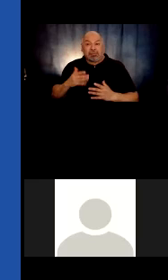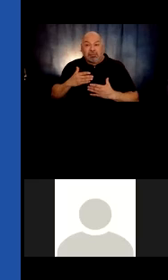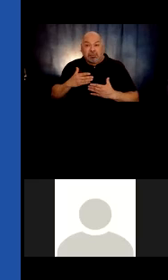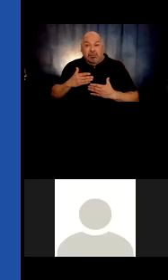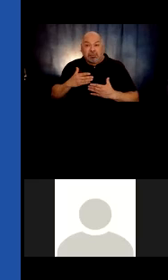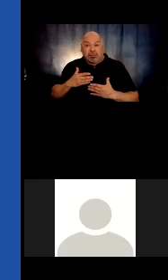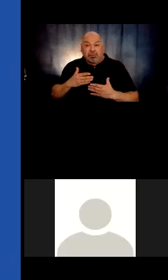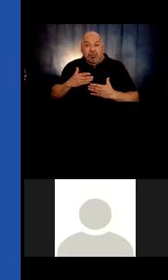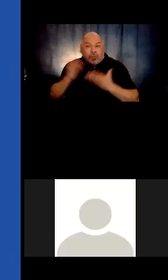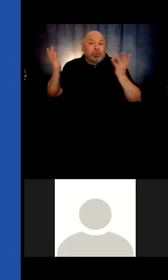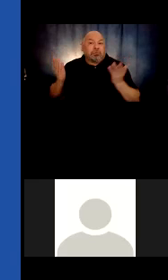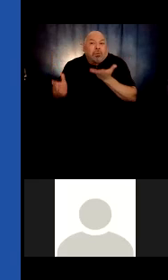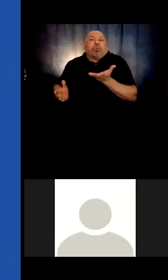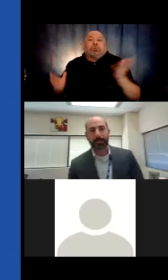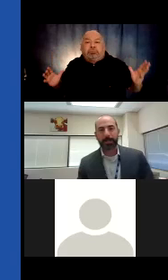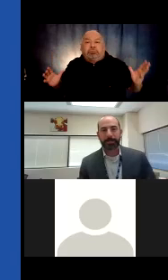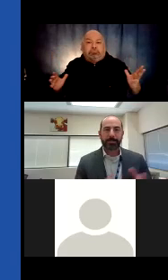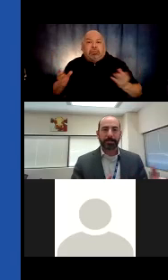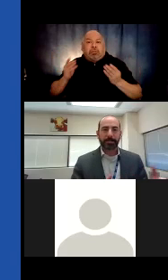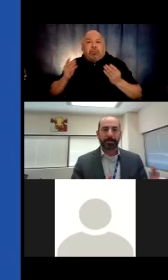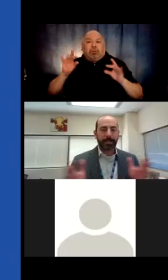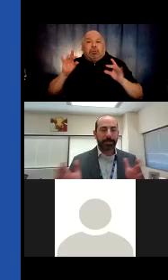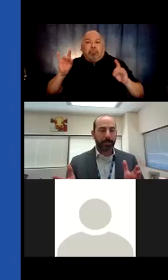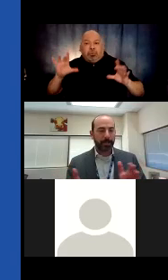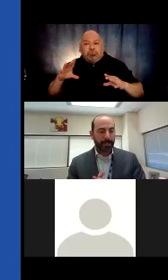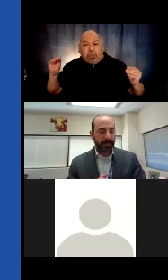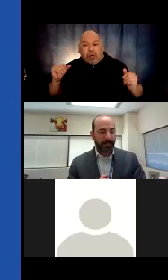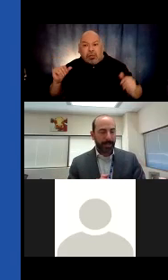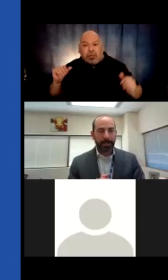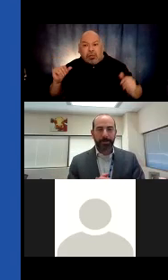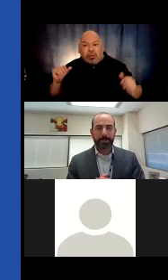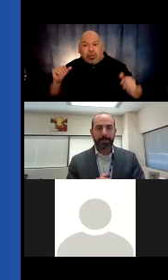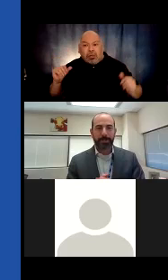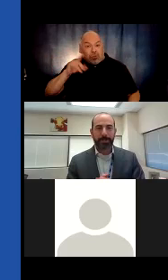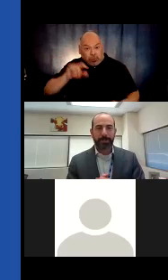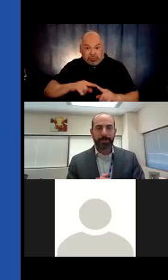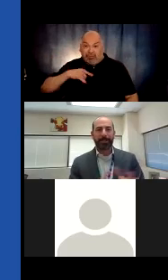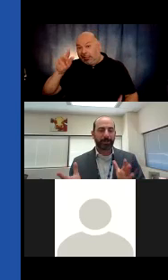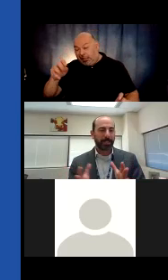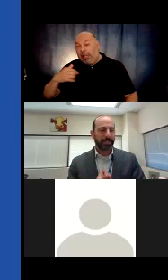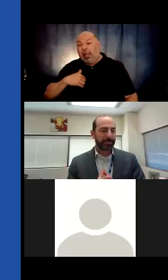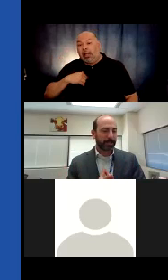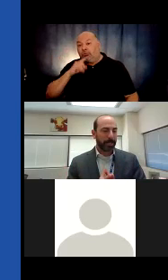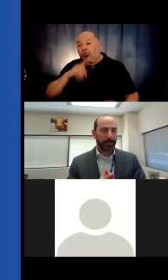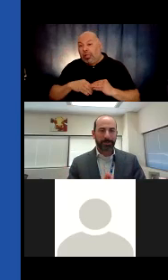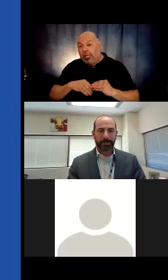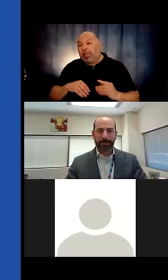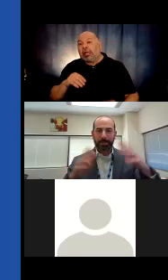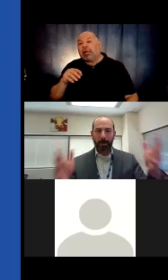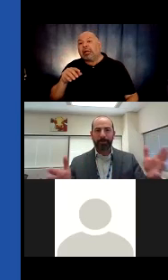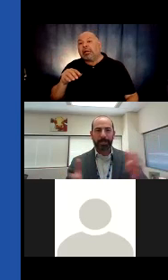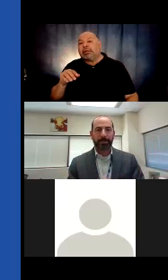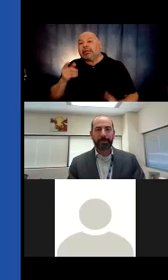year? A great question, Chris. And, I have another title in addition to being the incident commander, which